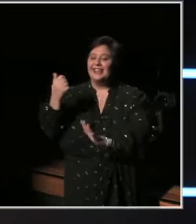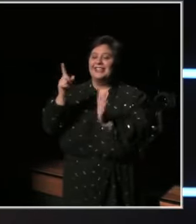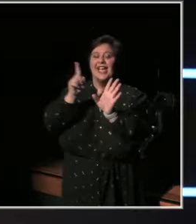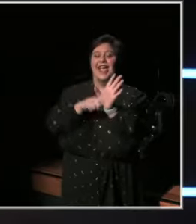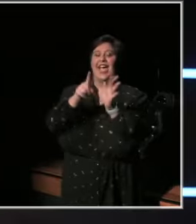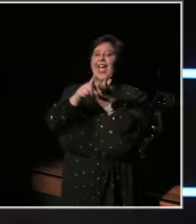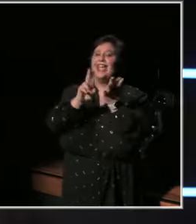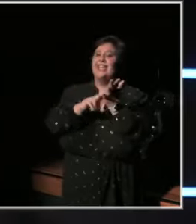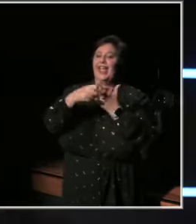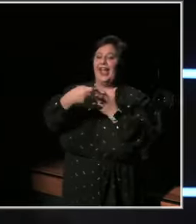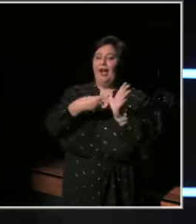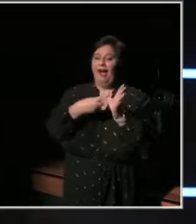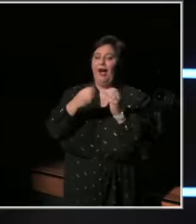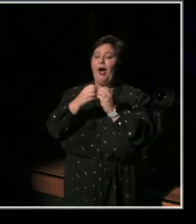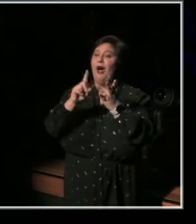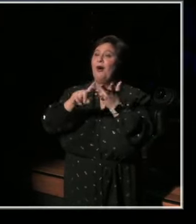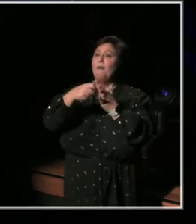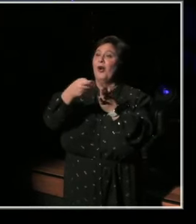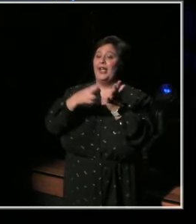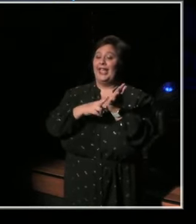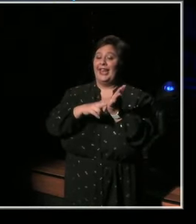Yinka Bikini.